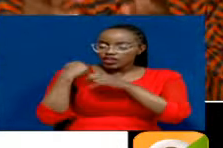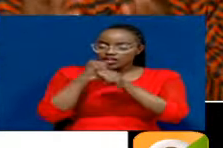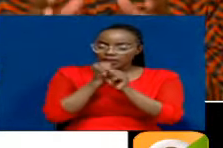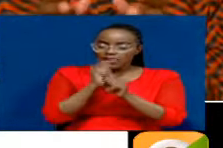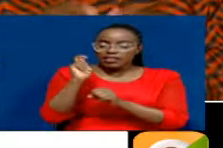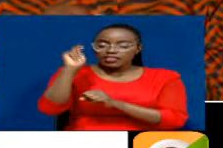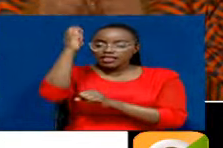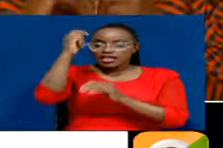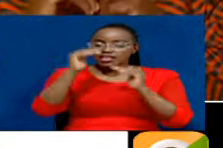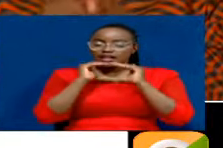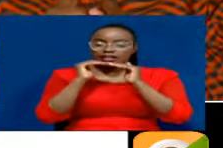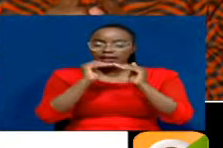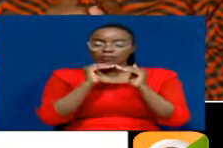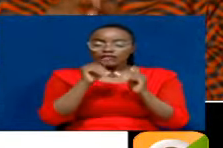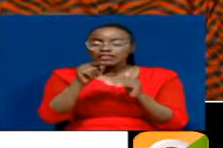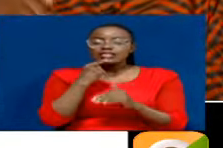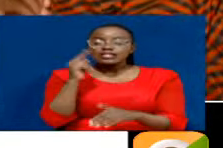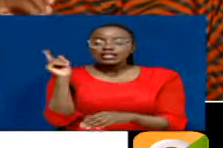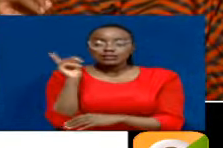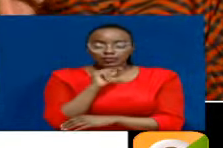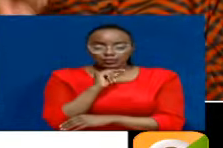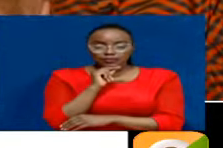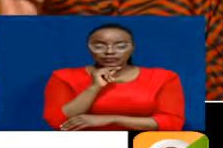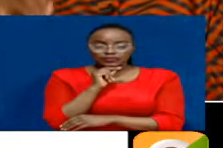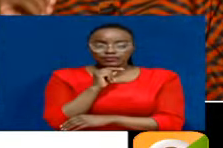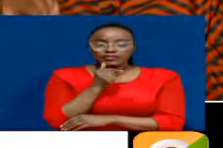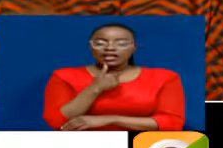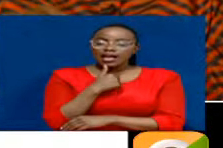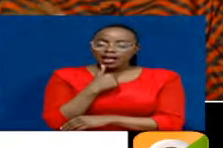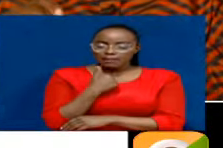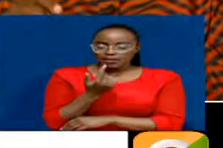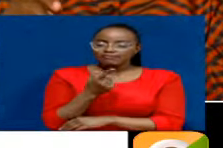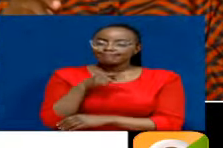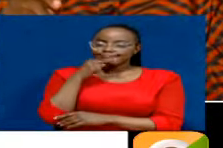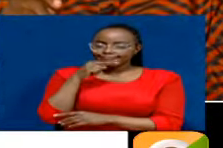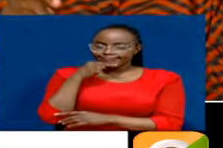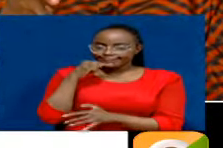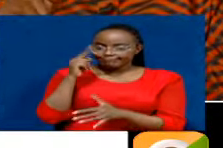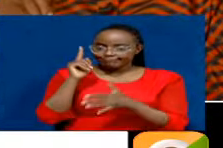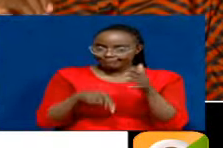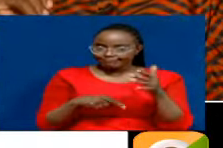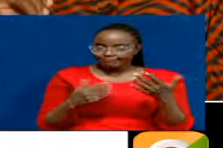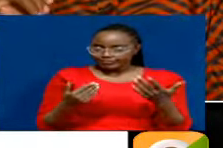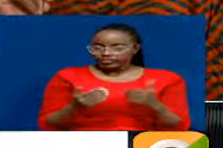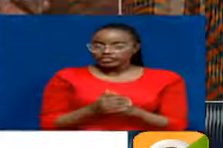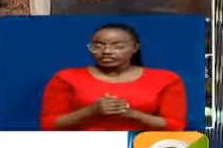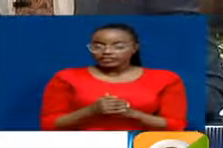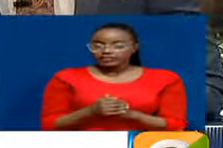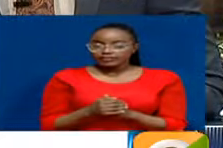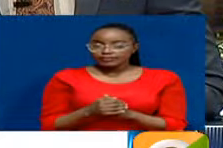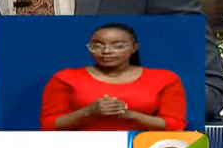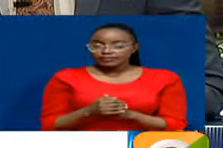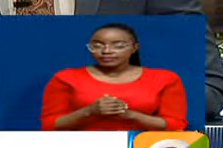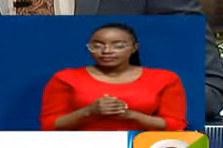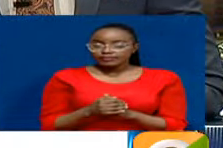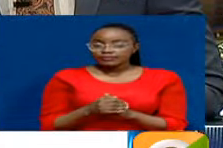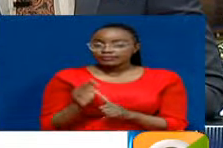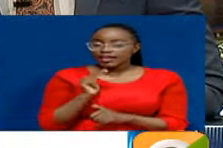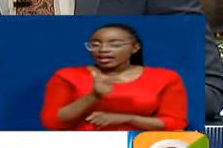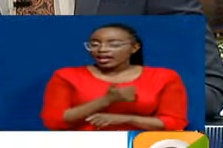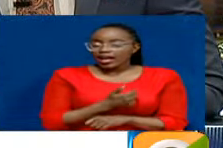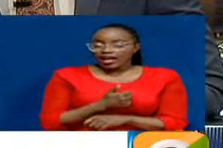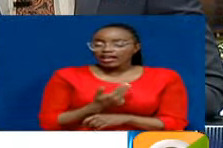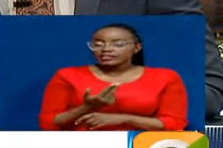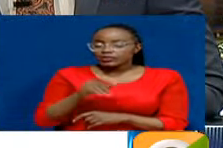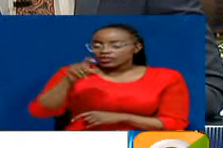the Kenyan democracy. That said, let me hasten to say that we should